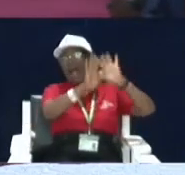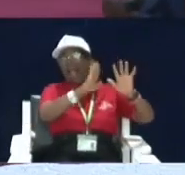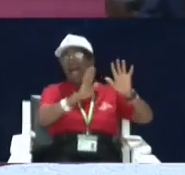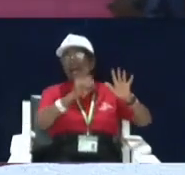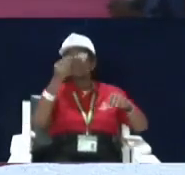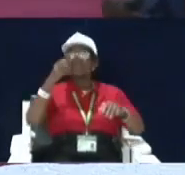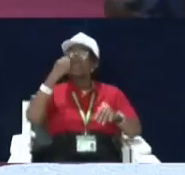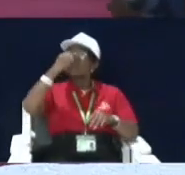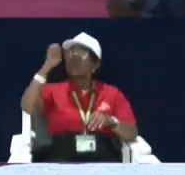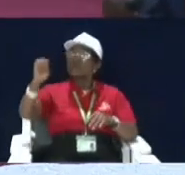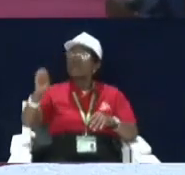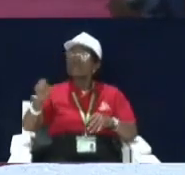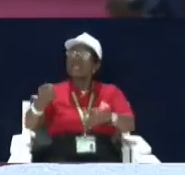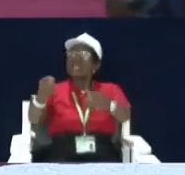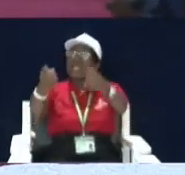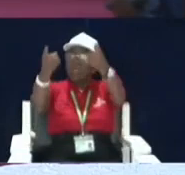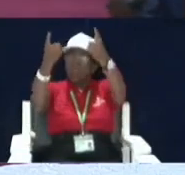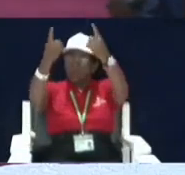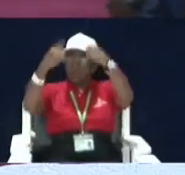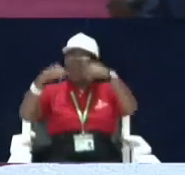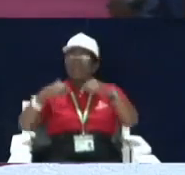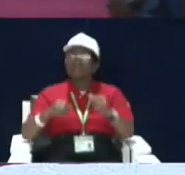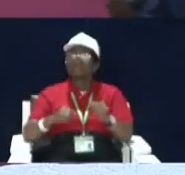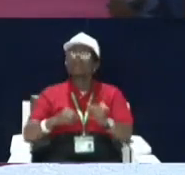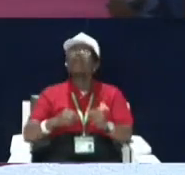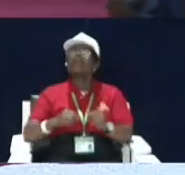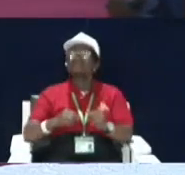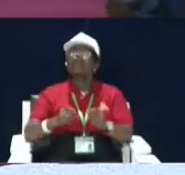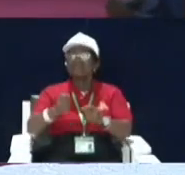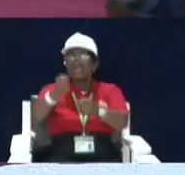cometh instead."